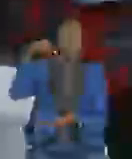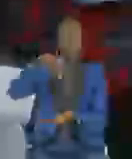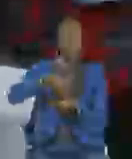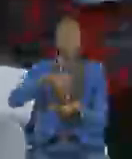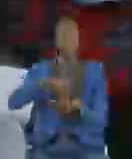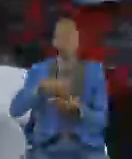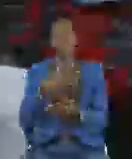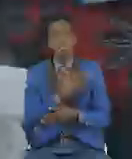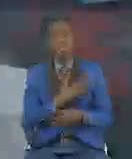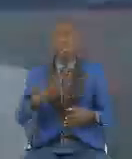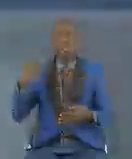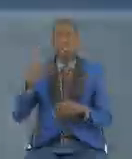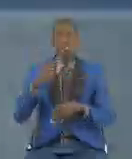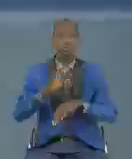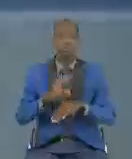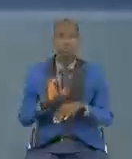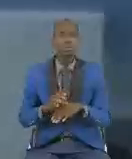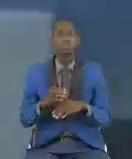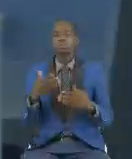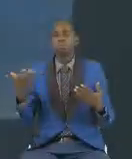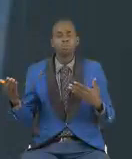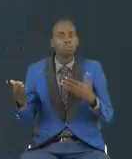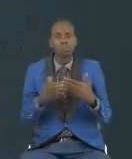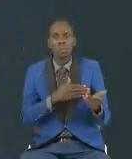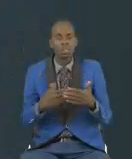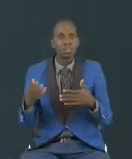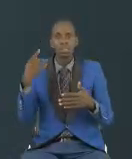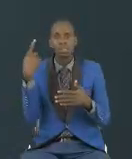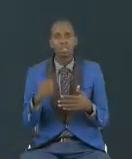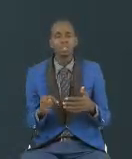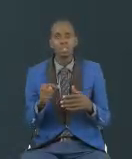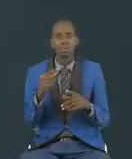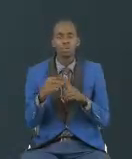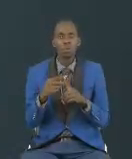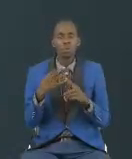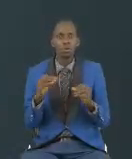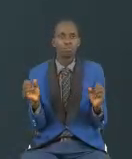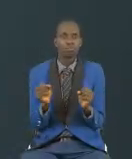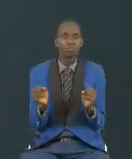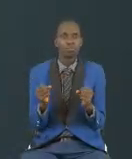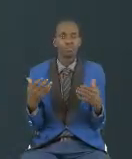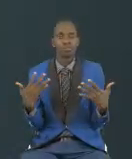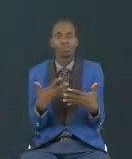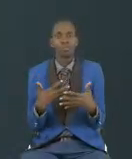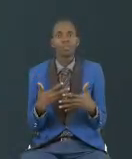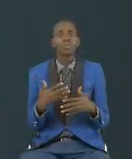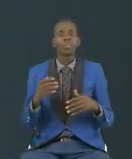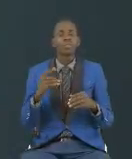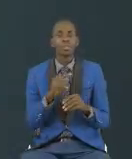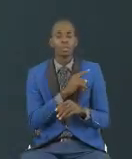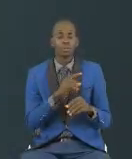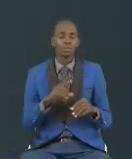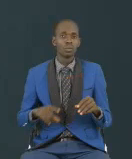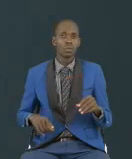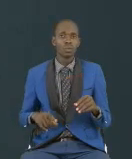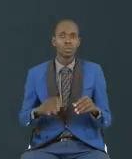in spite or despite the threatenings, it says, grant unto thy servants